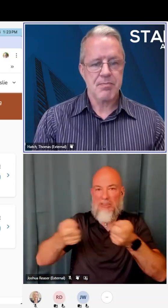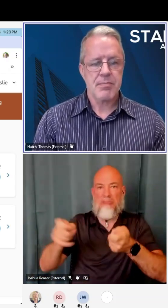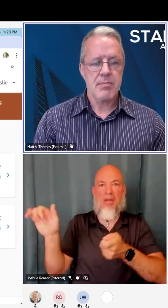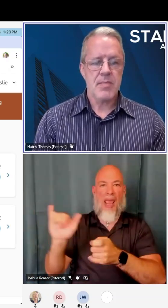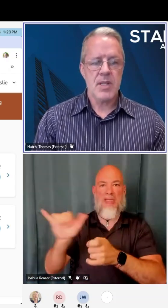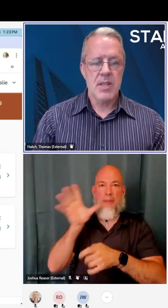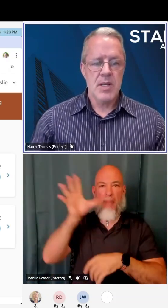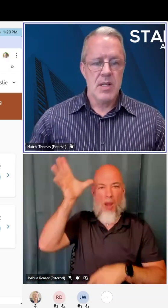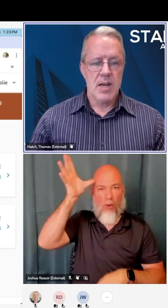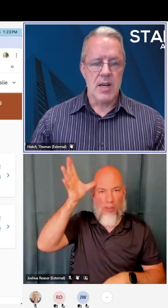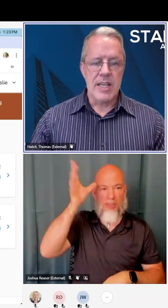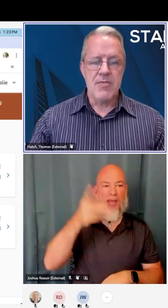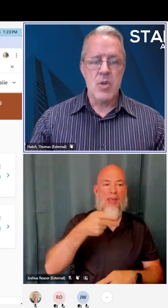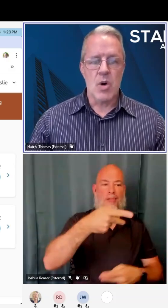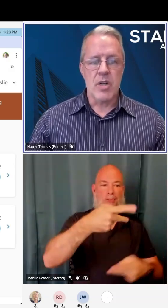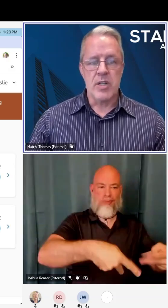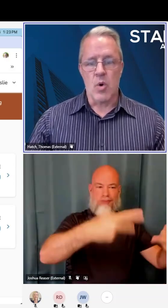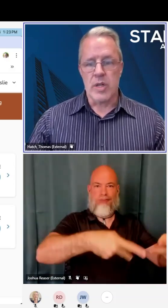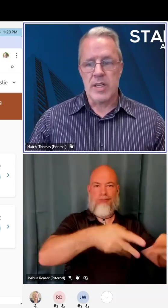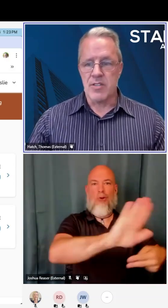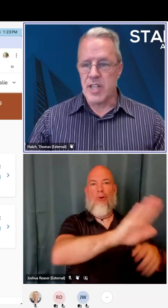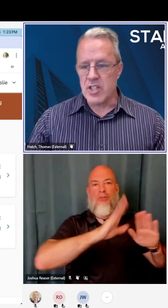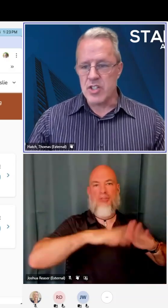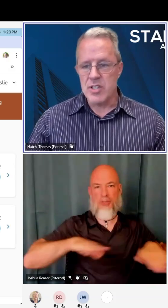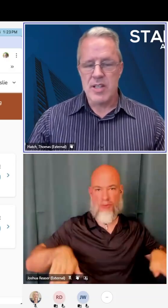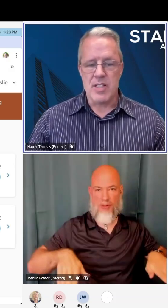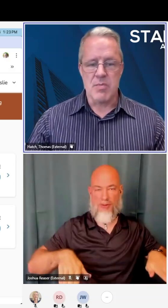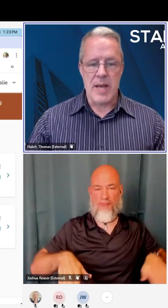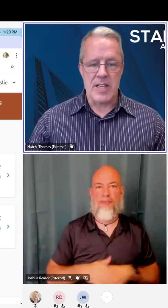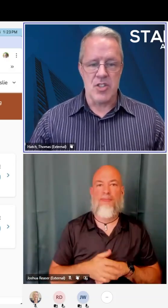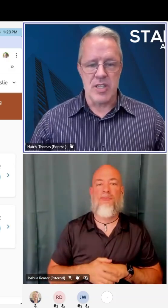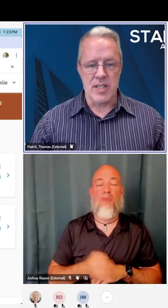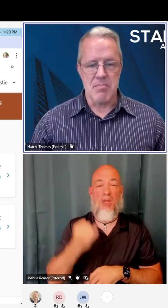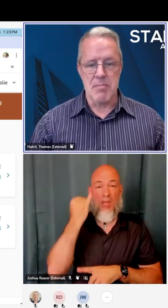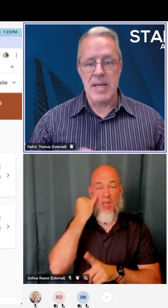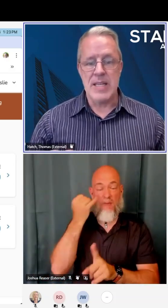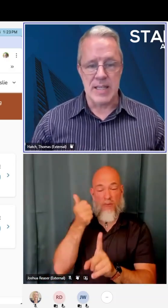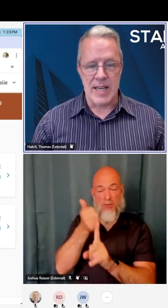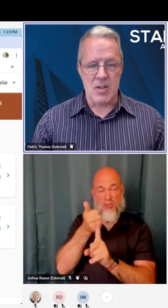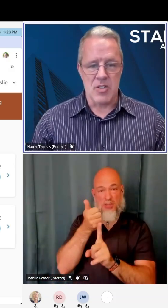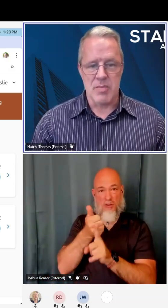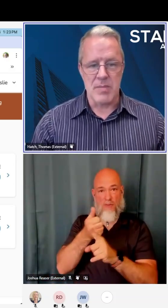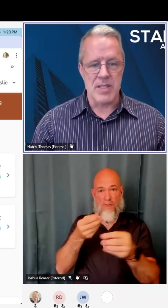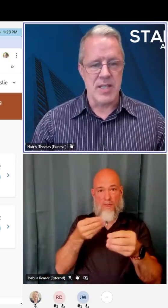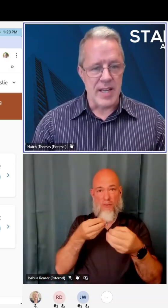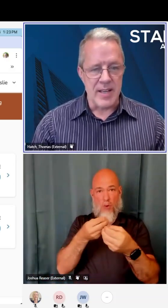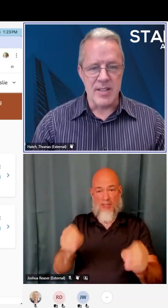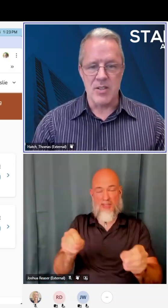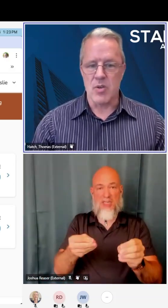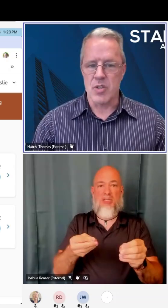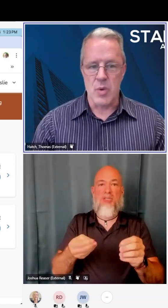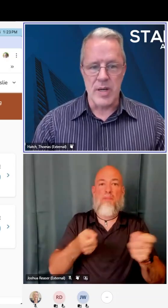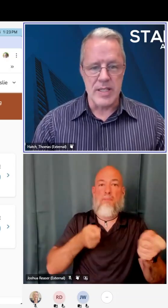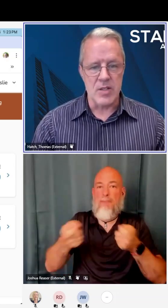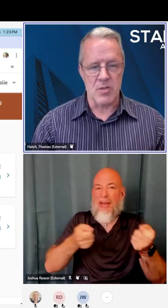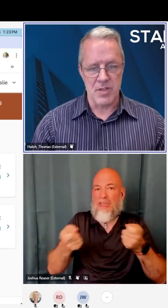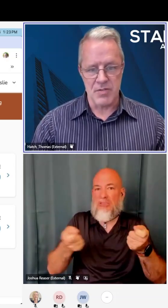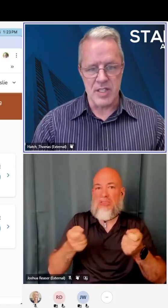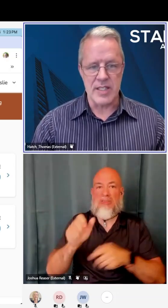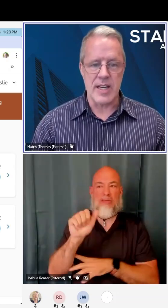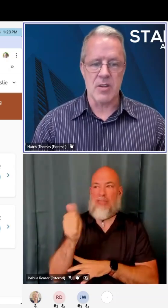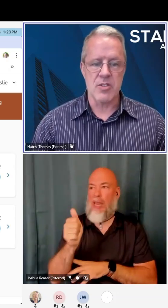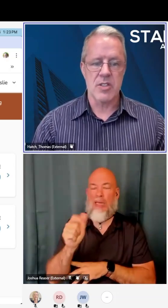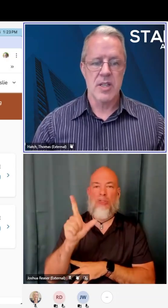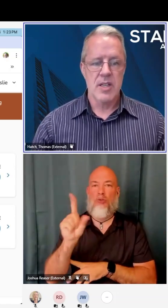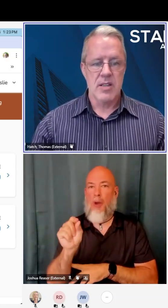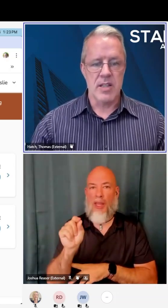children. If you are an organization that is managing many accounts, maybe 10 or 20 or